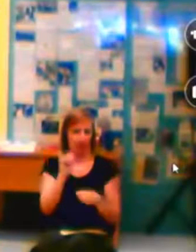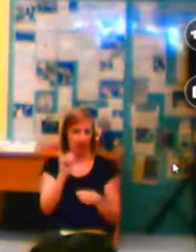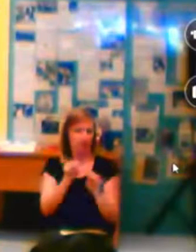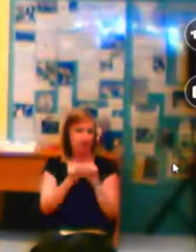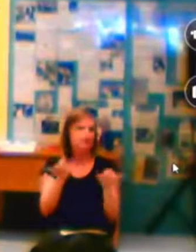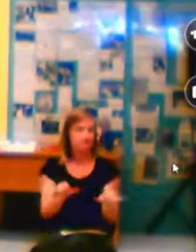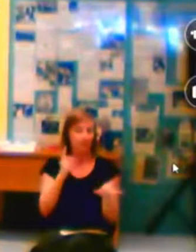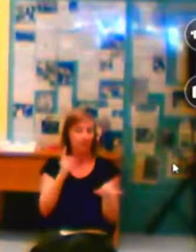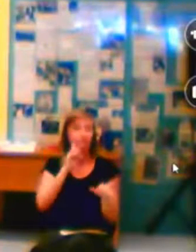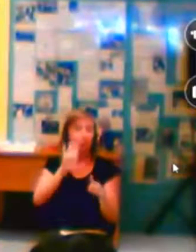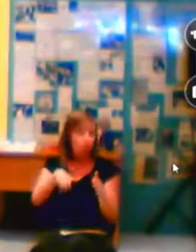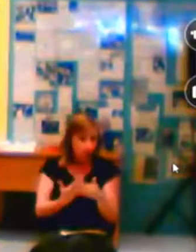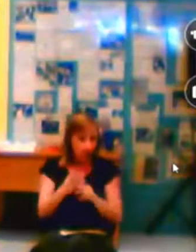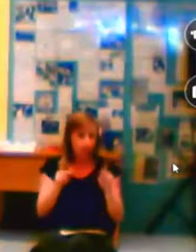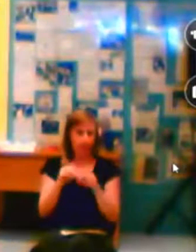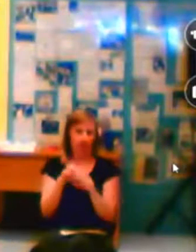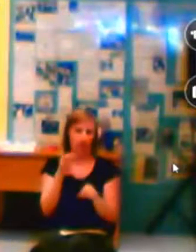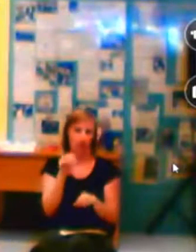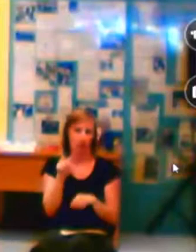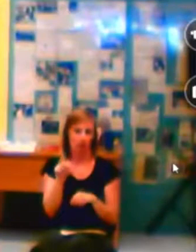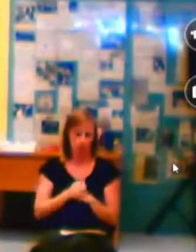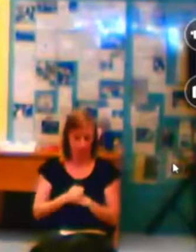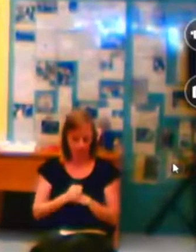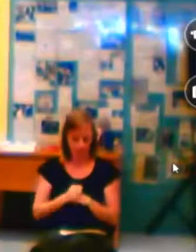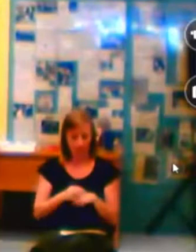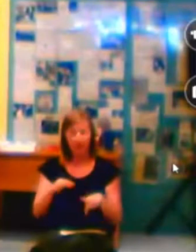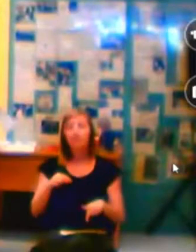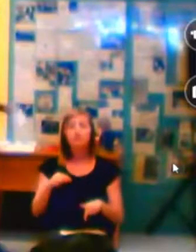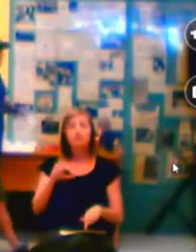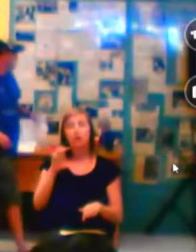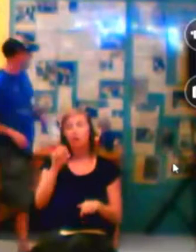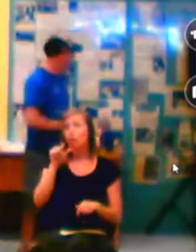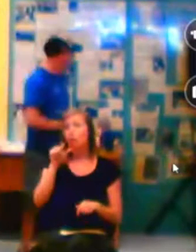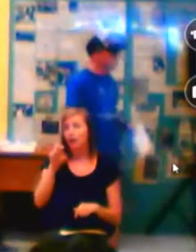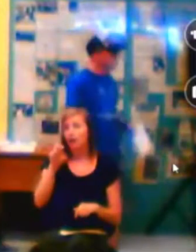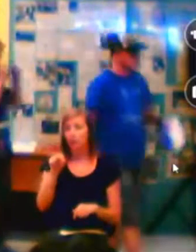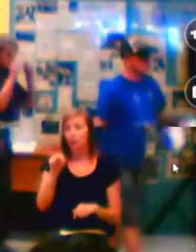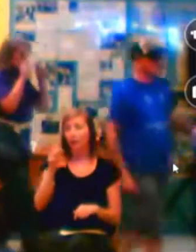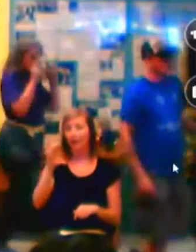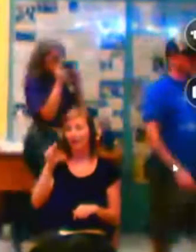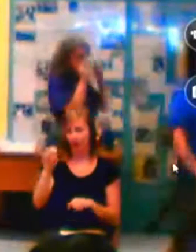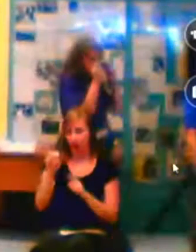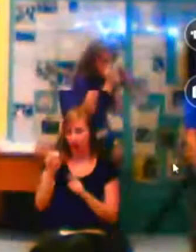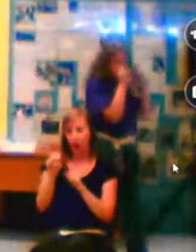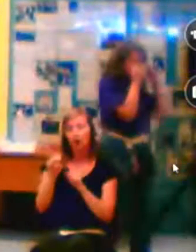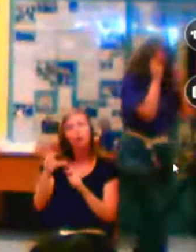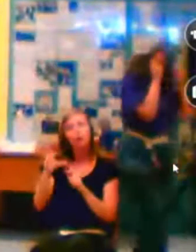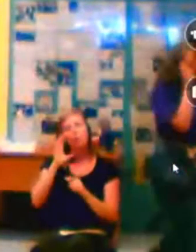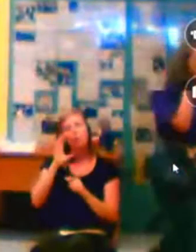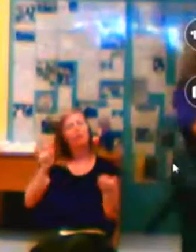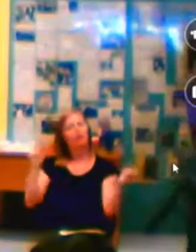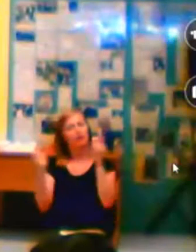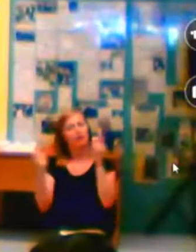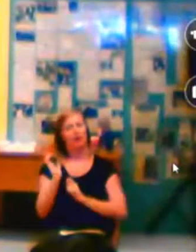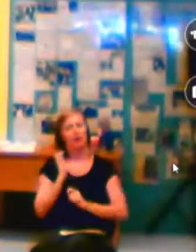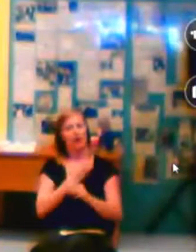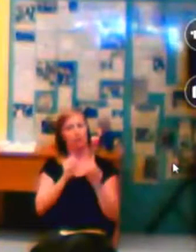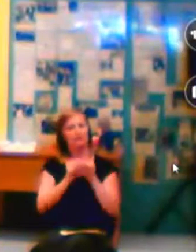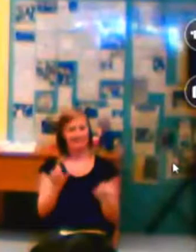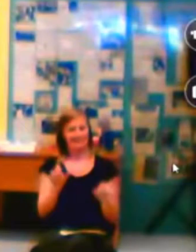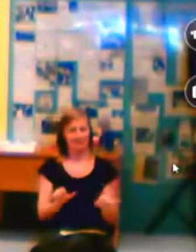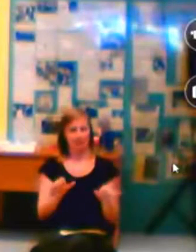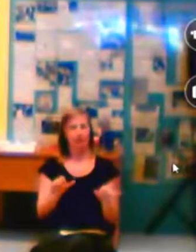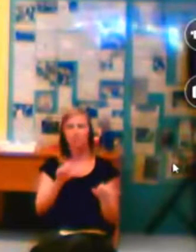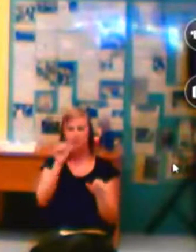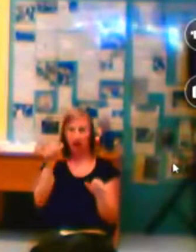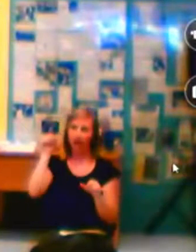the Affordable Care Act and implement a state-based universal health care system like Medicare for everyone in